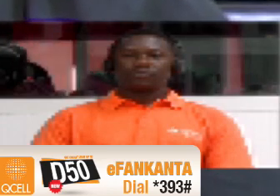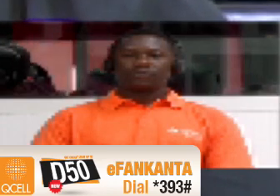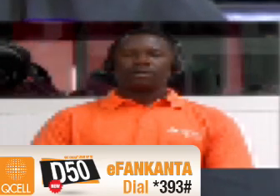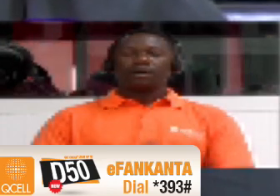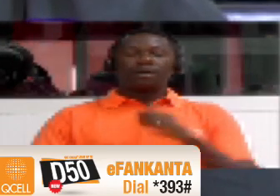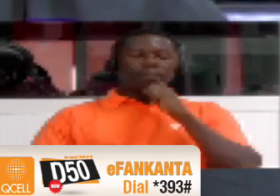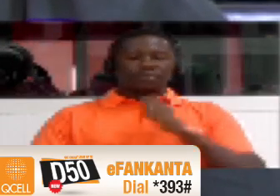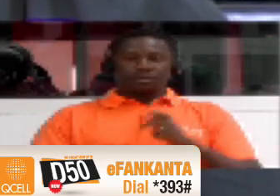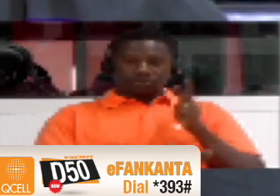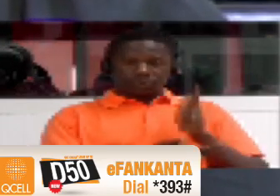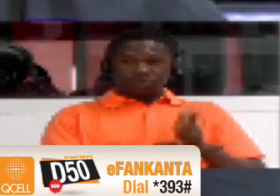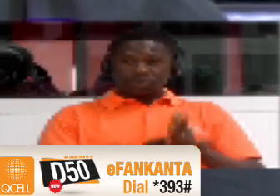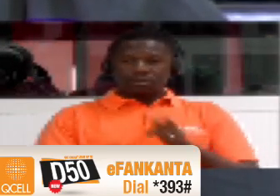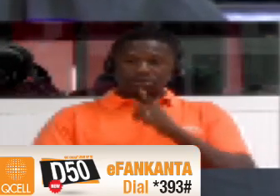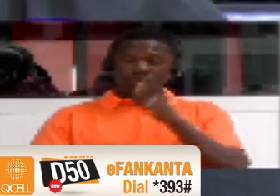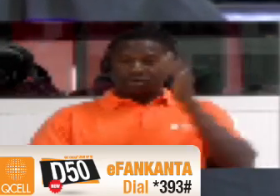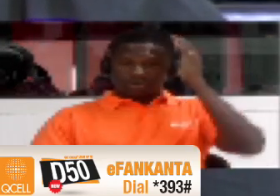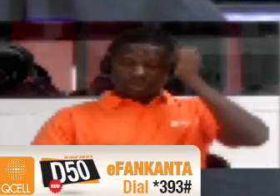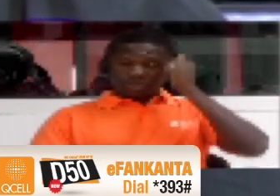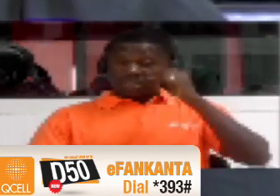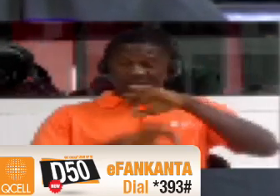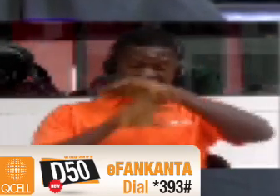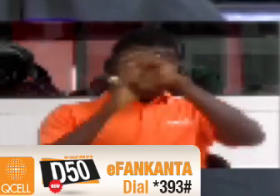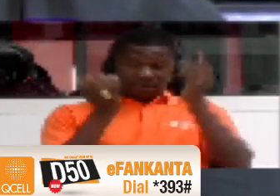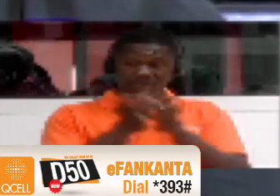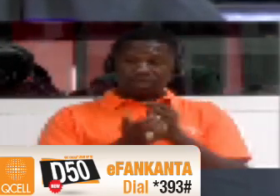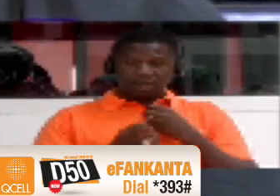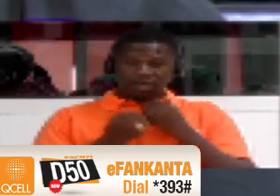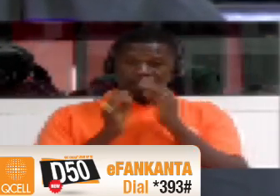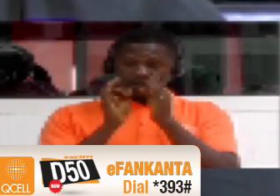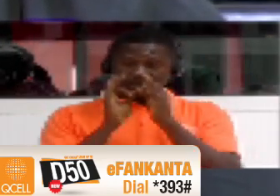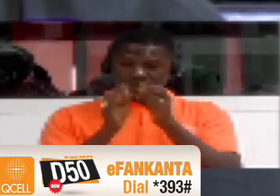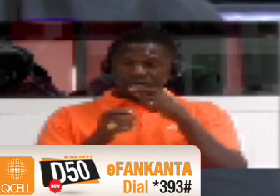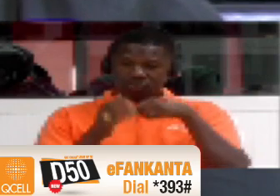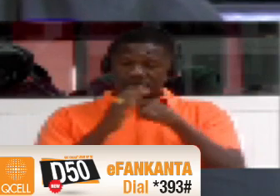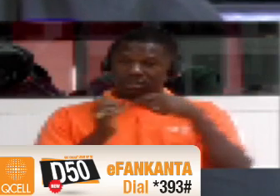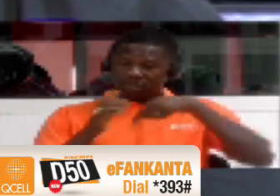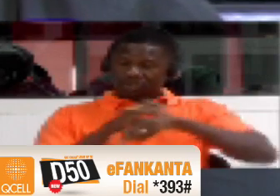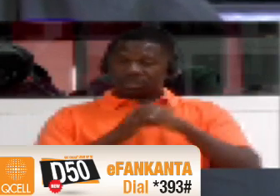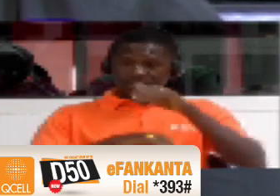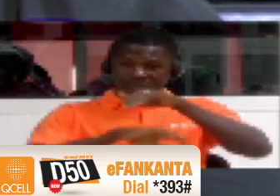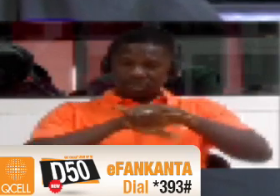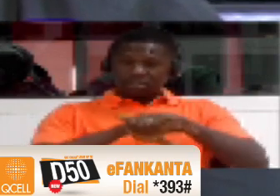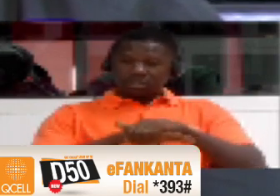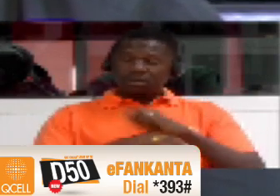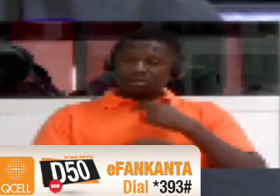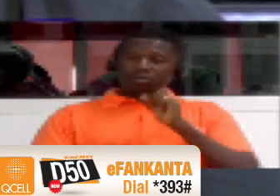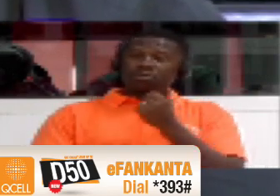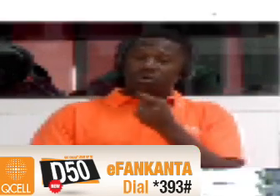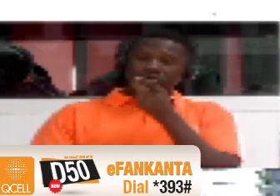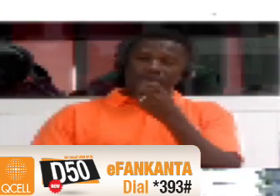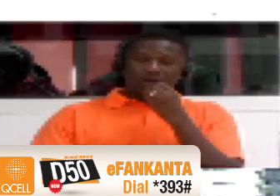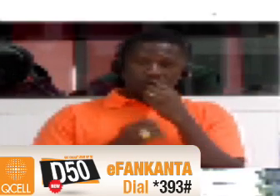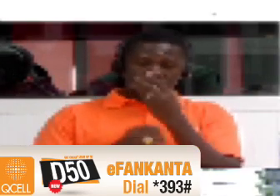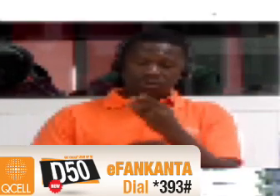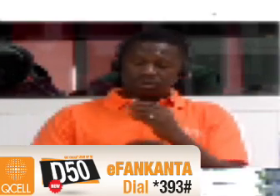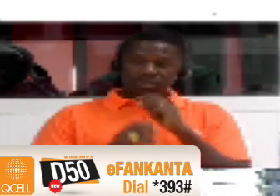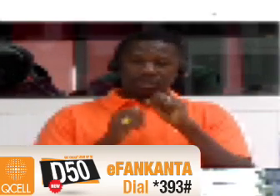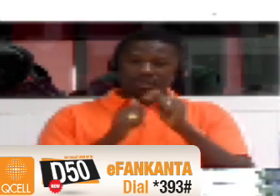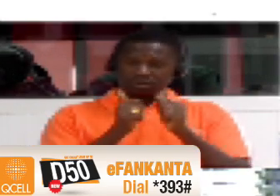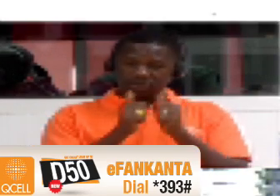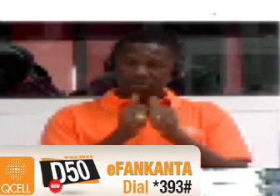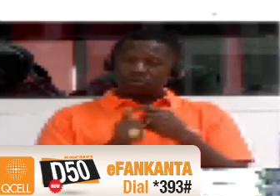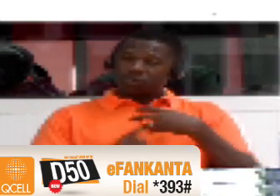Mr. Witness, did you understand everything that I explained to you in English in light of the fact that you wish to speak in Mandinka? Would you like me